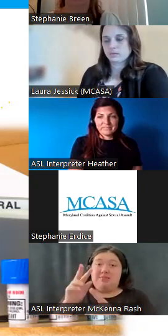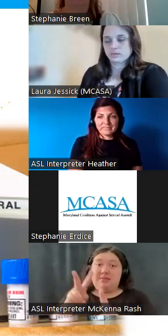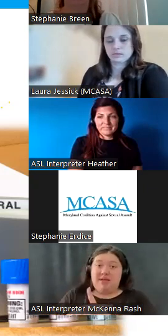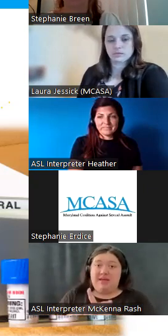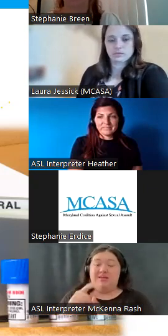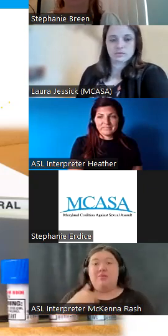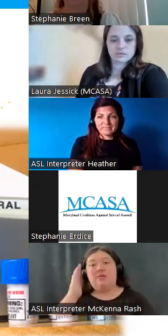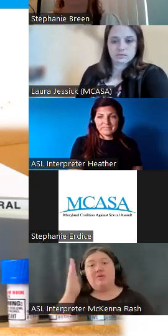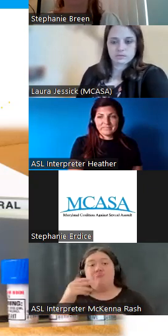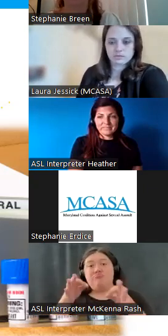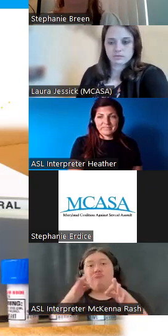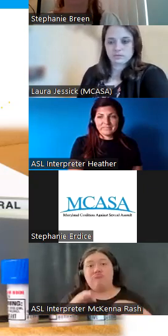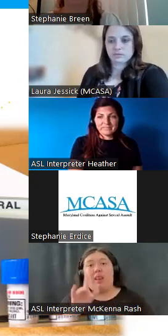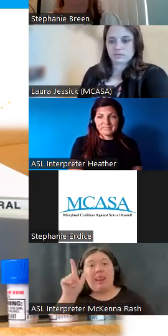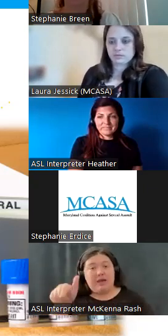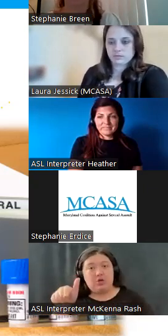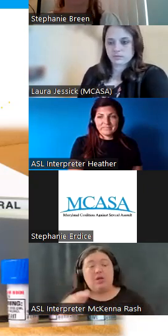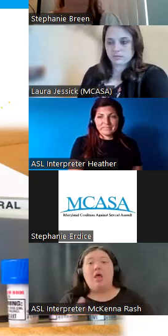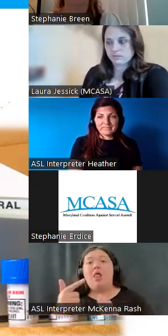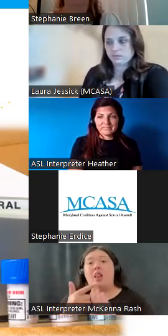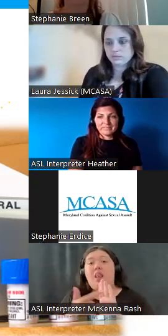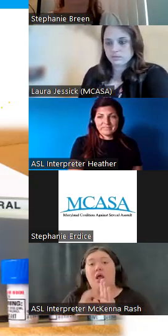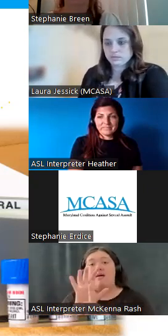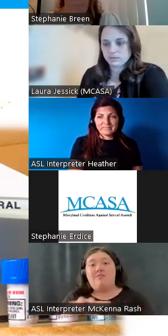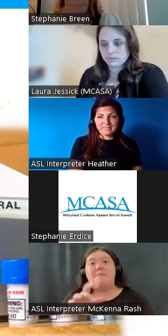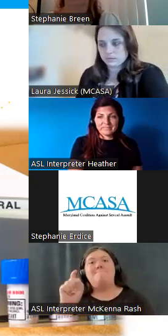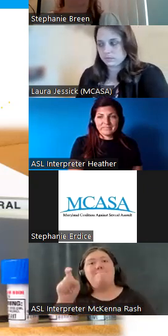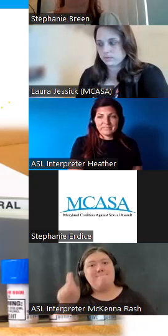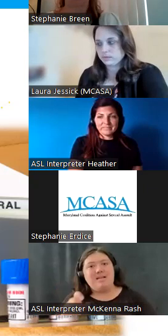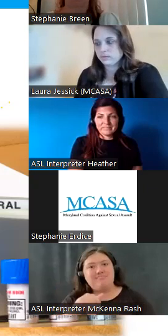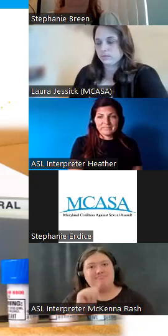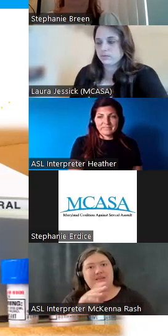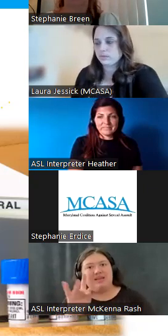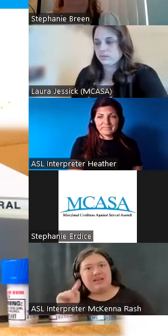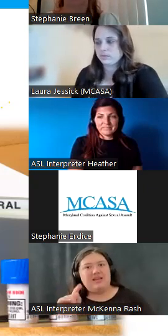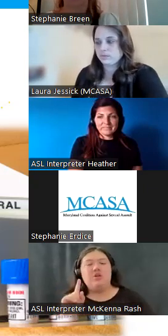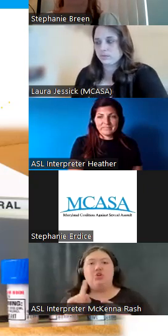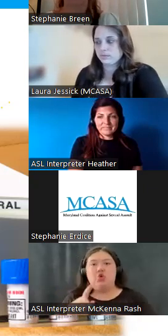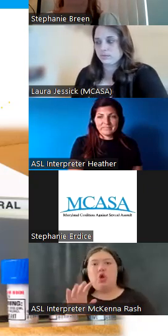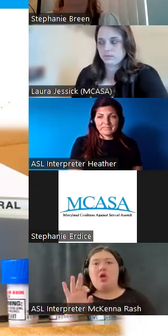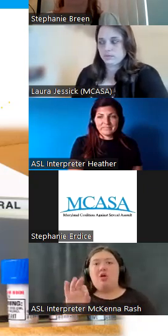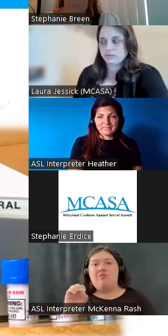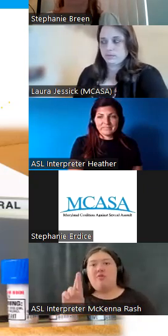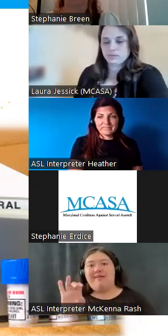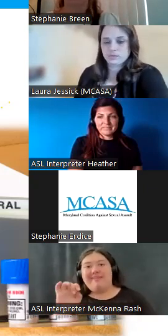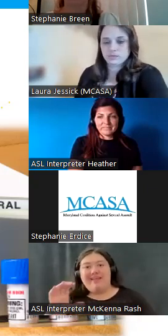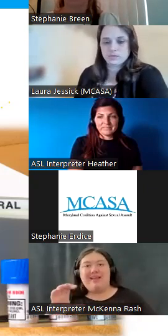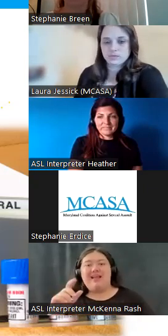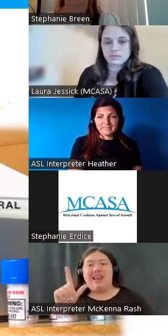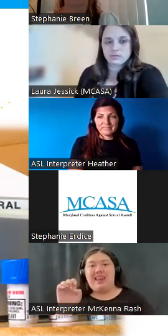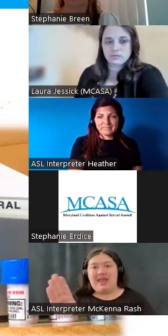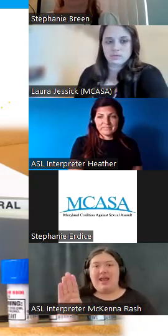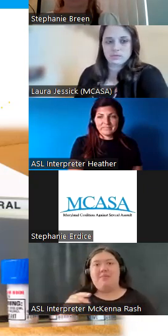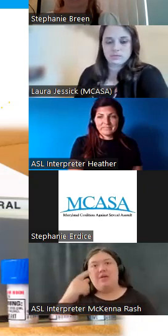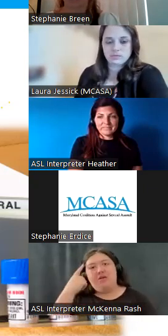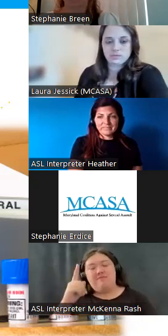will discuss later, law enforcement must submit kits to a forensic laboratory for DNA analysis within 30